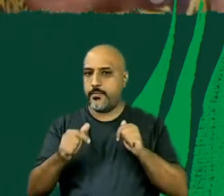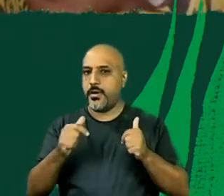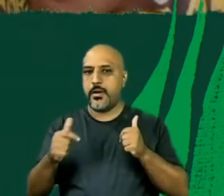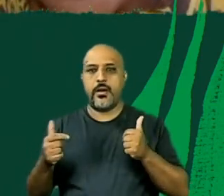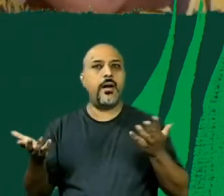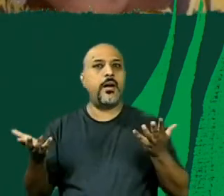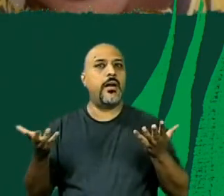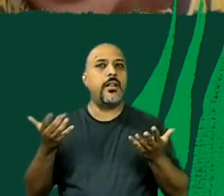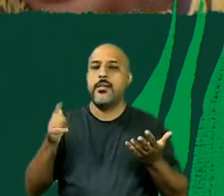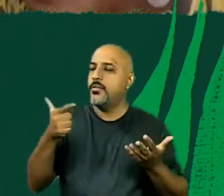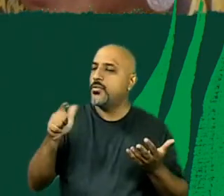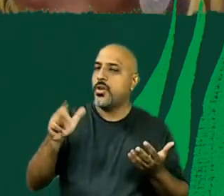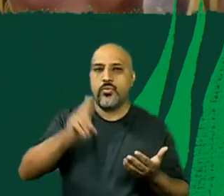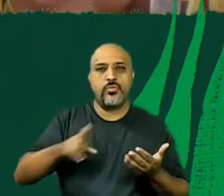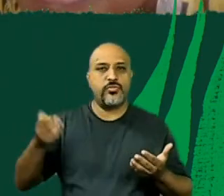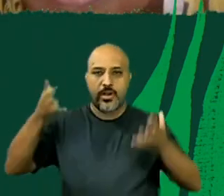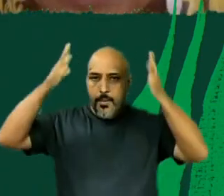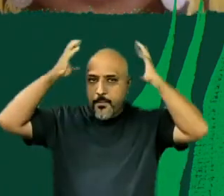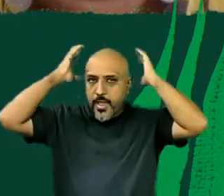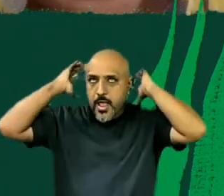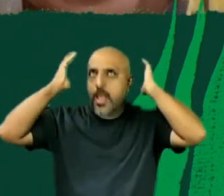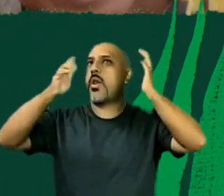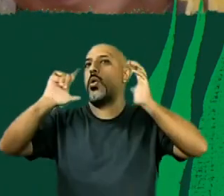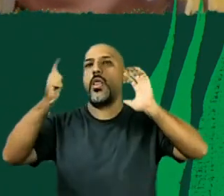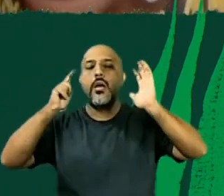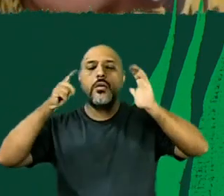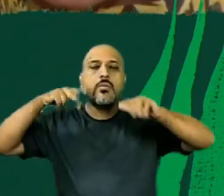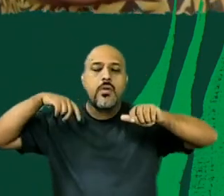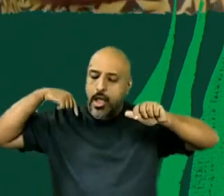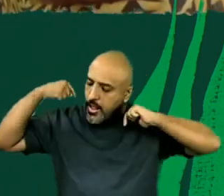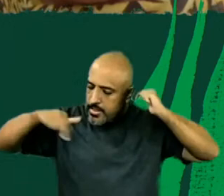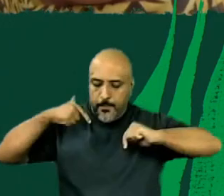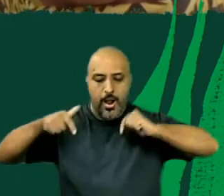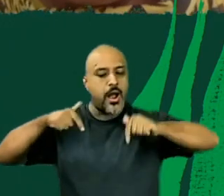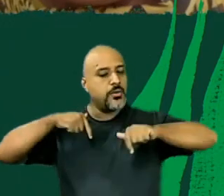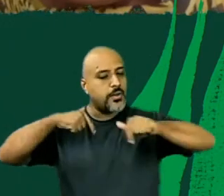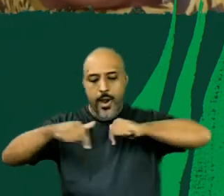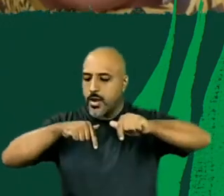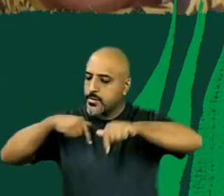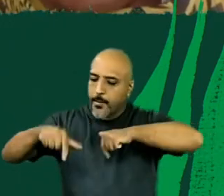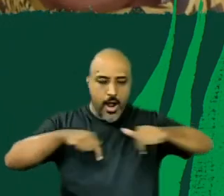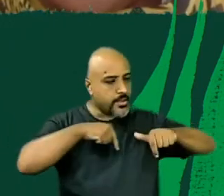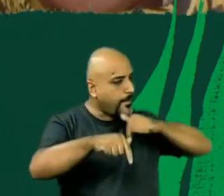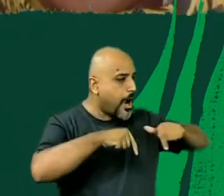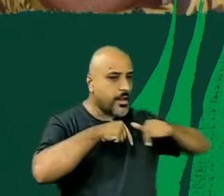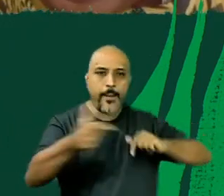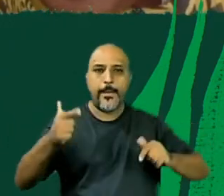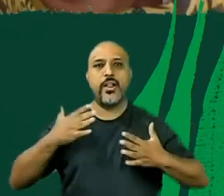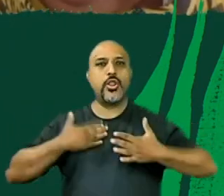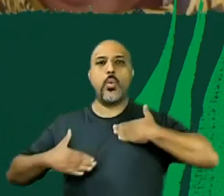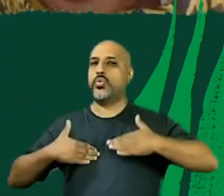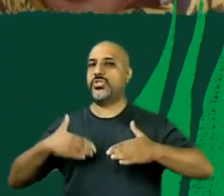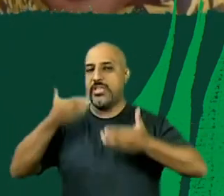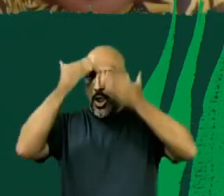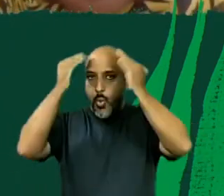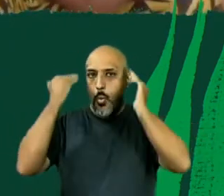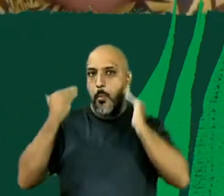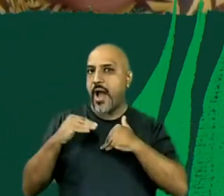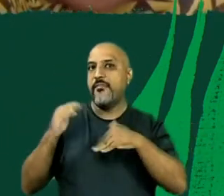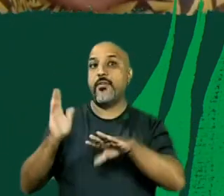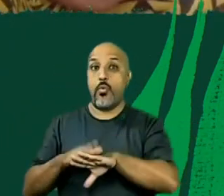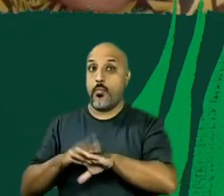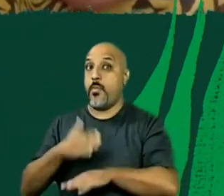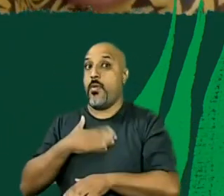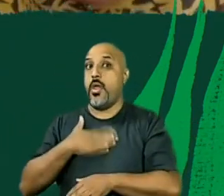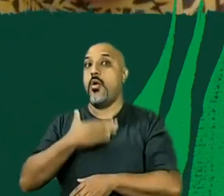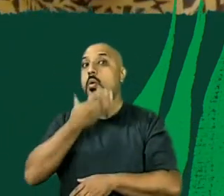just always working, always, you know. And then my grandfather's lover, you know,